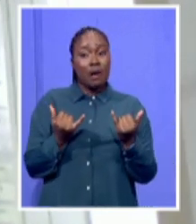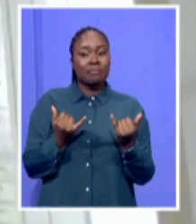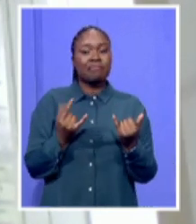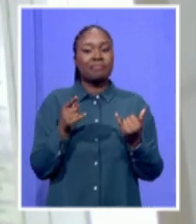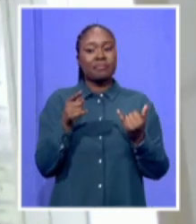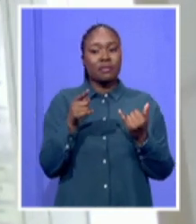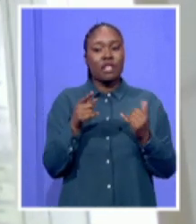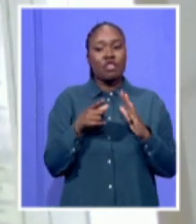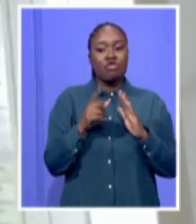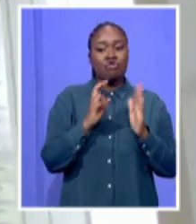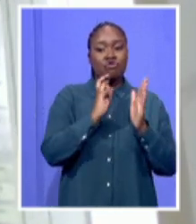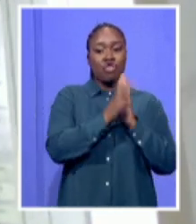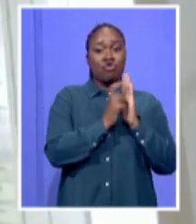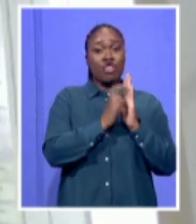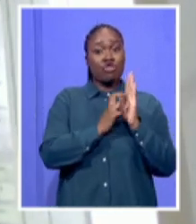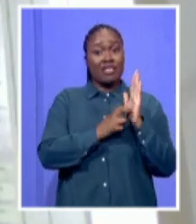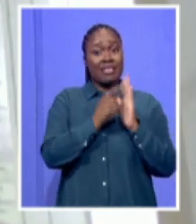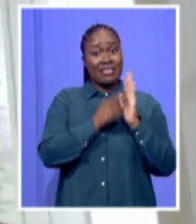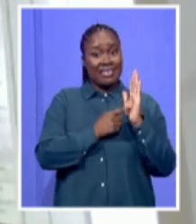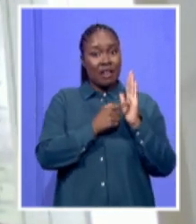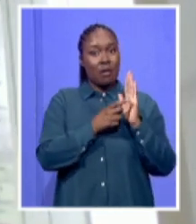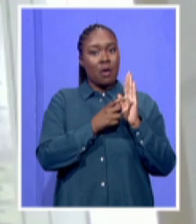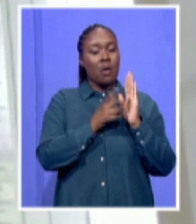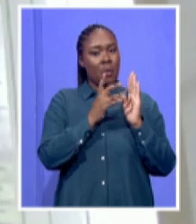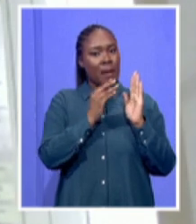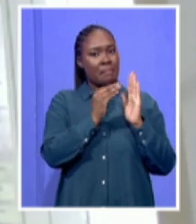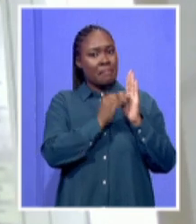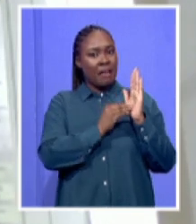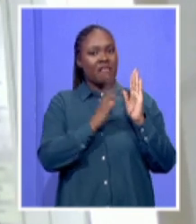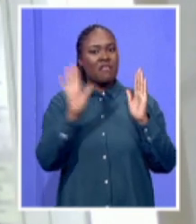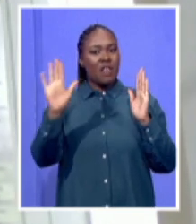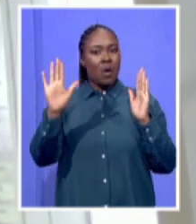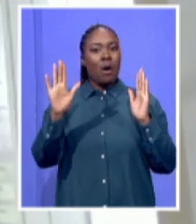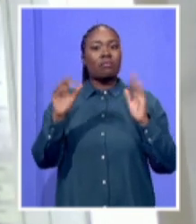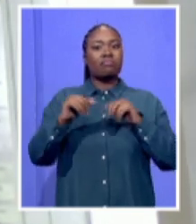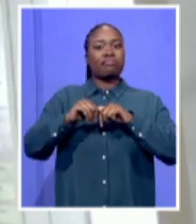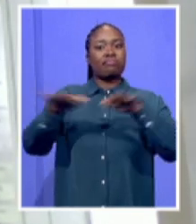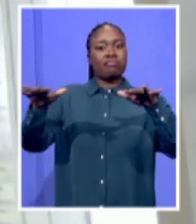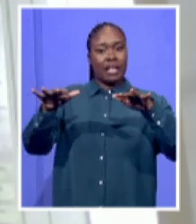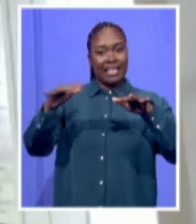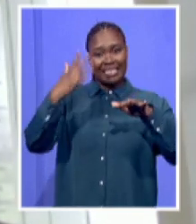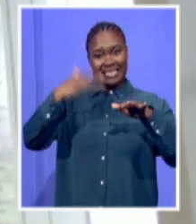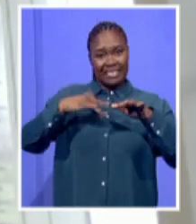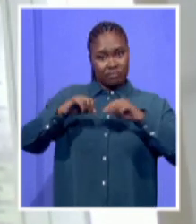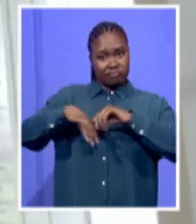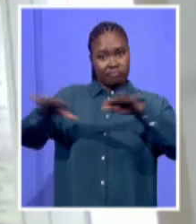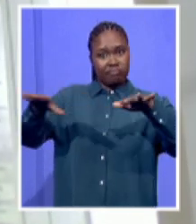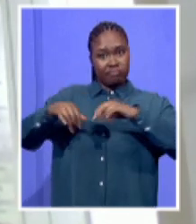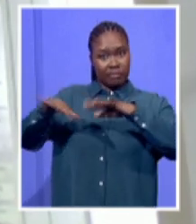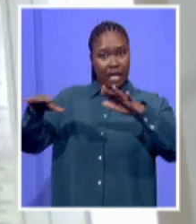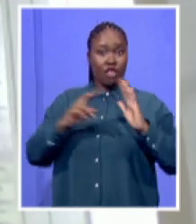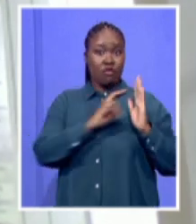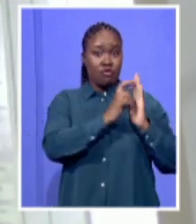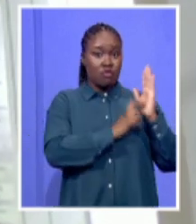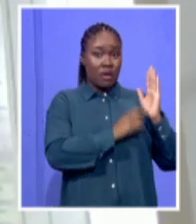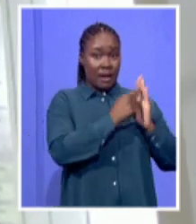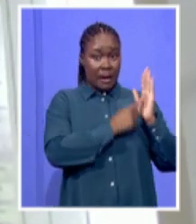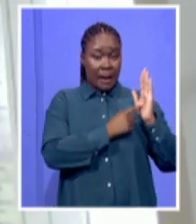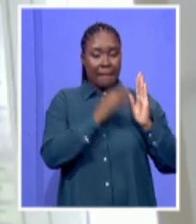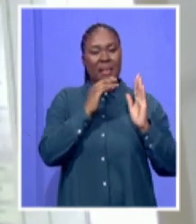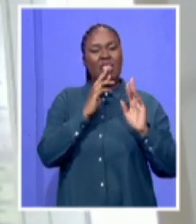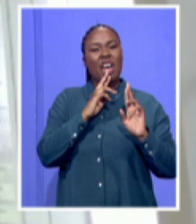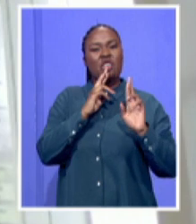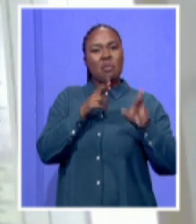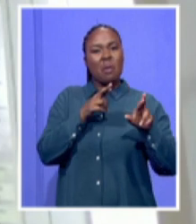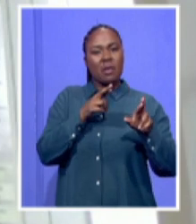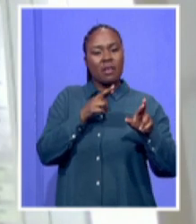regulations that are in place for communicable diseases is ongoing. The period for reporting is not,